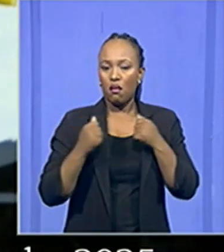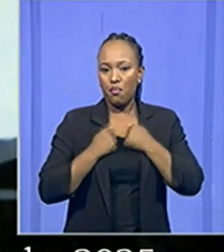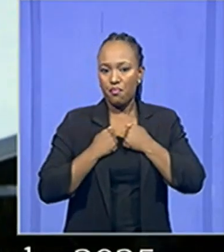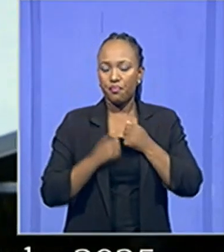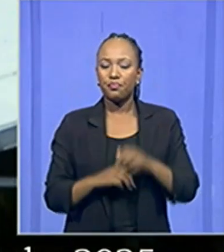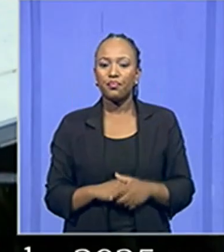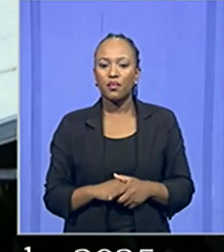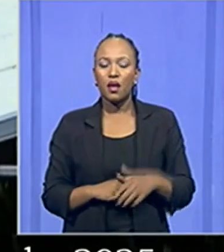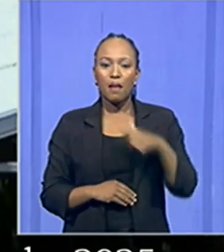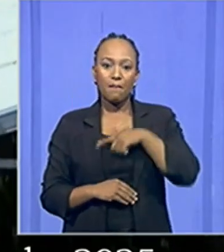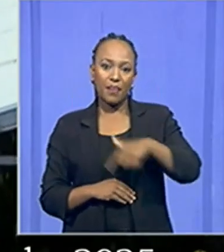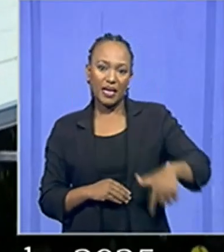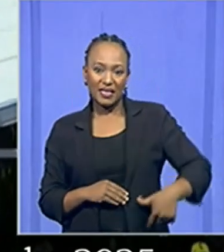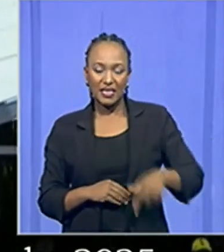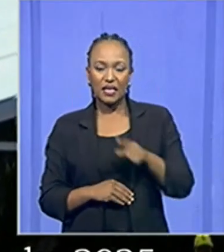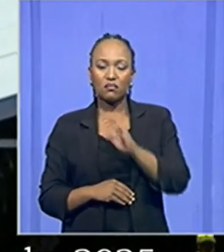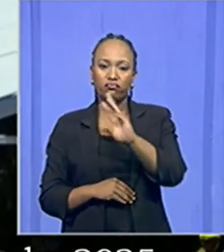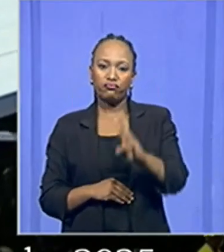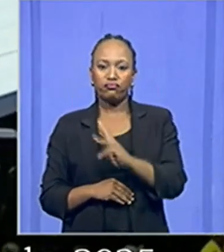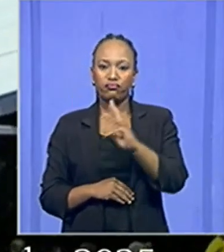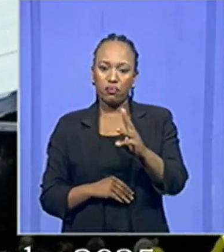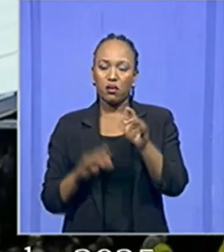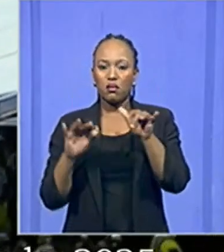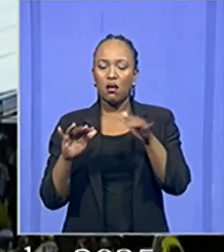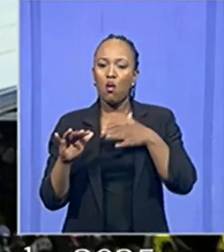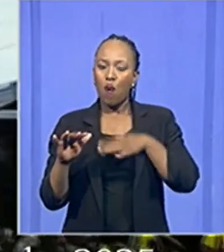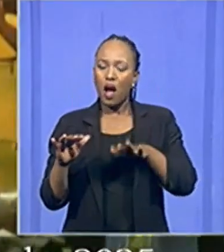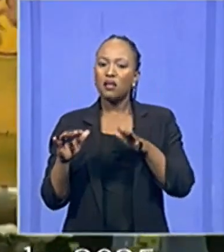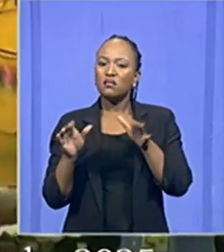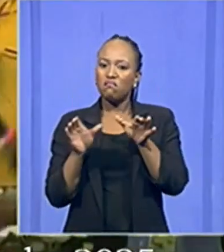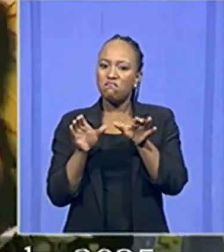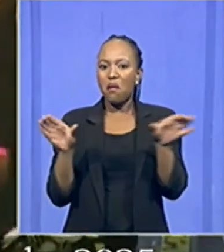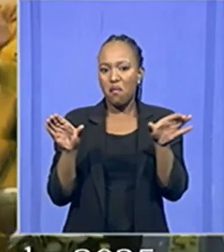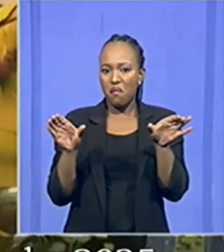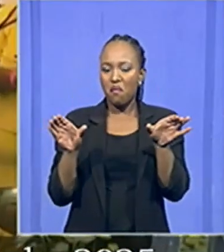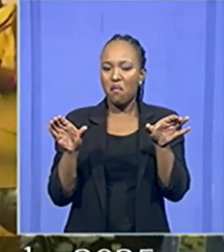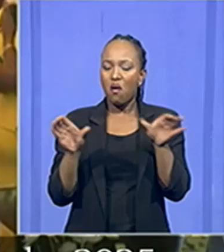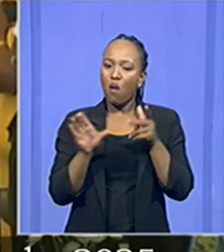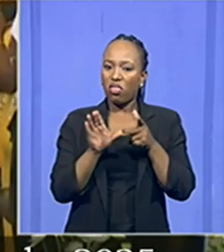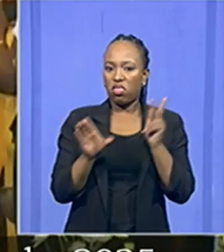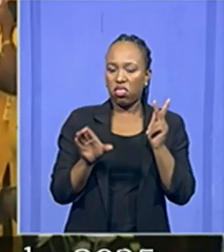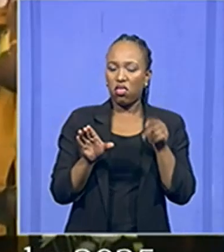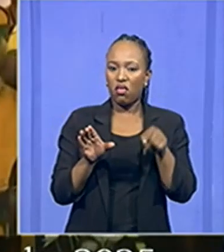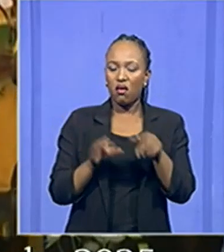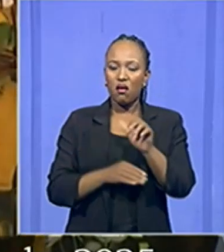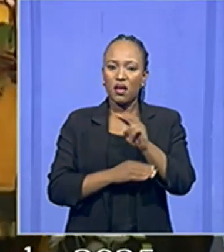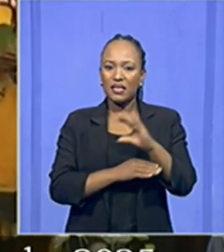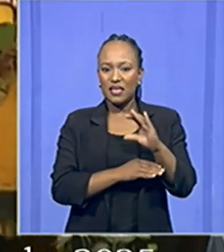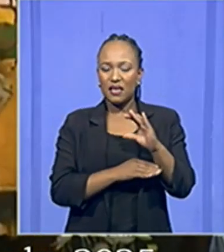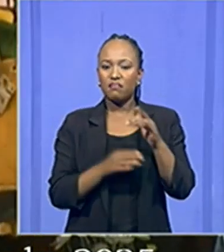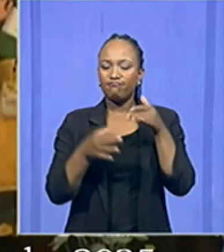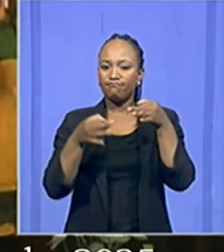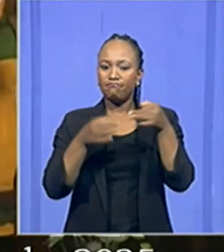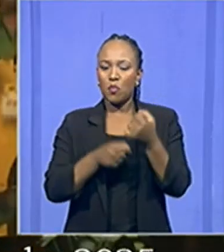o ile a romela temošo e maatla go bao ba leka go aroganya mokgatlo ka nepo ya go ikgola. ANC ile kotše mešomo yeo e phethilego